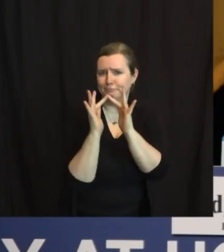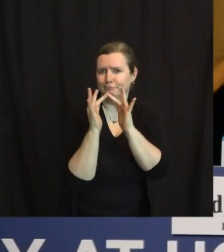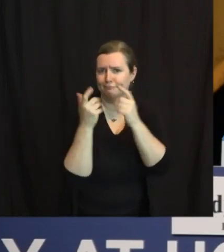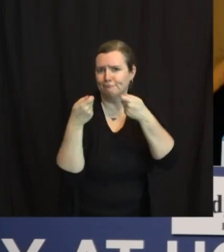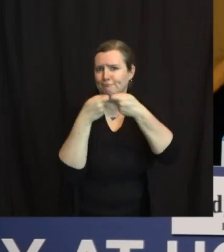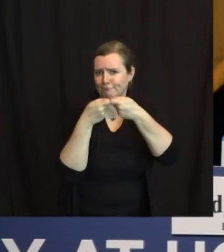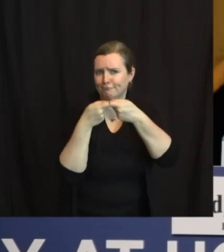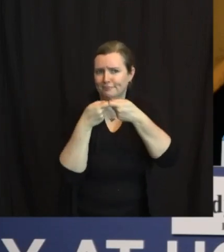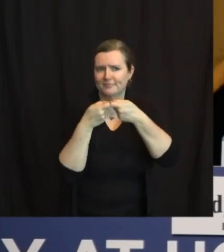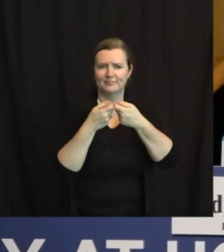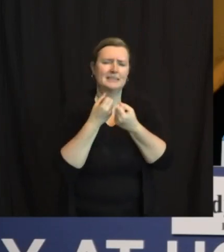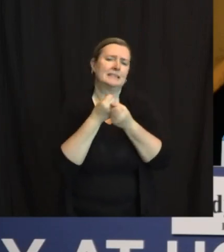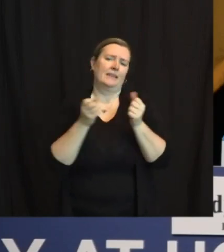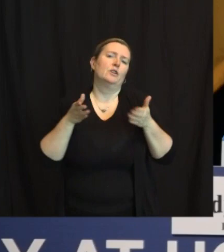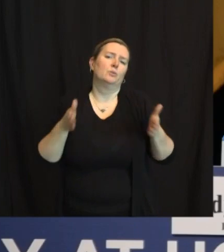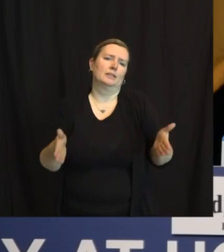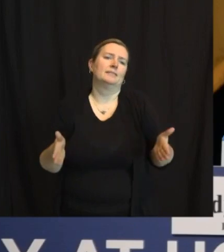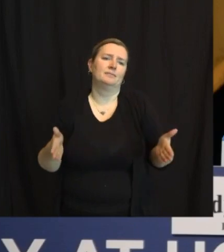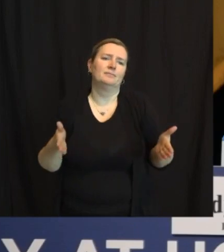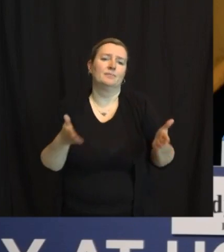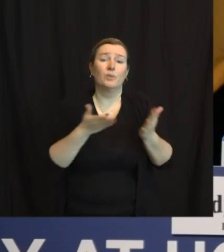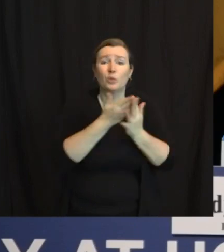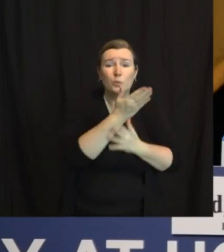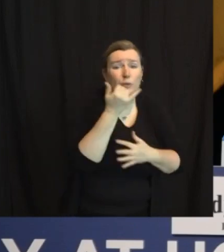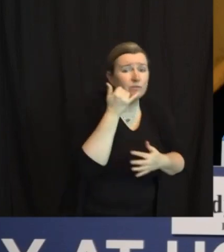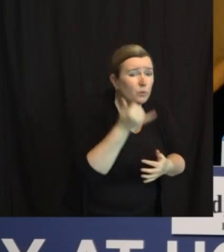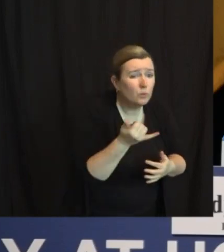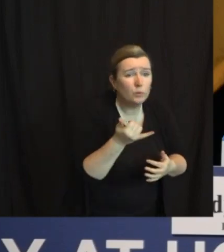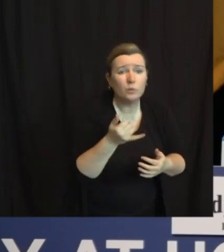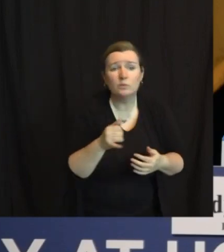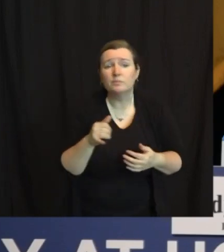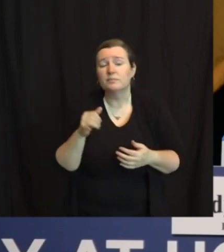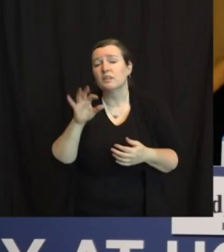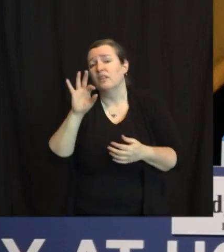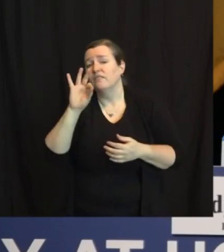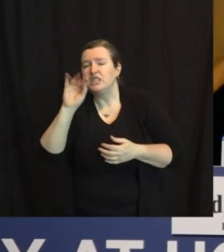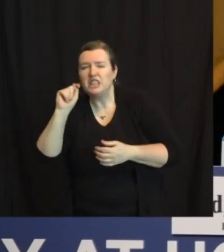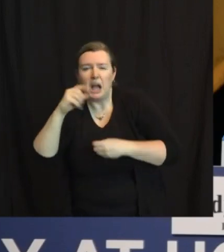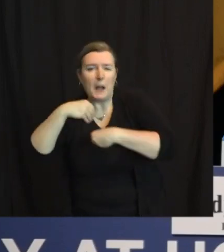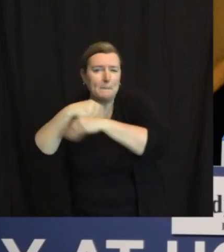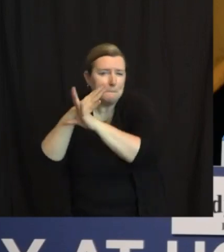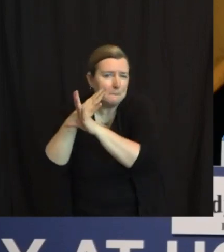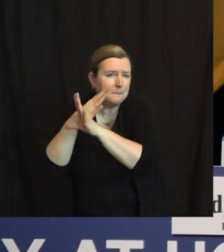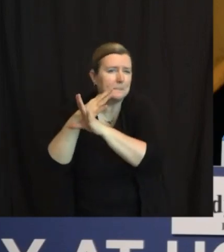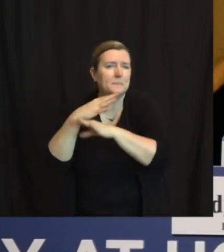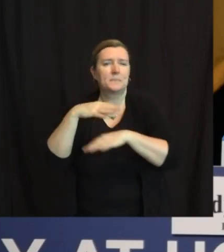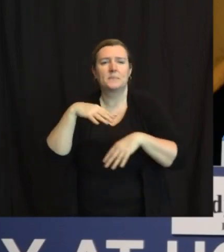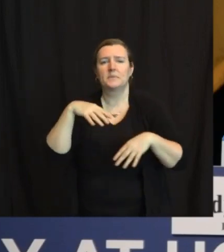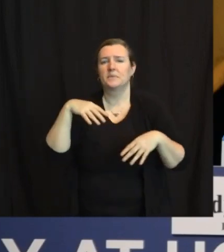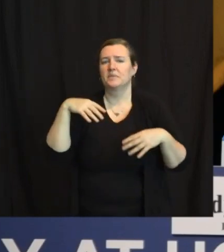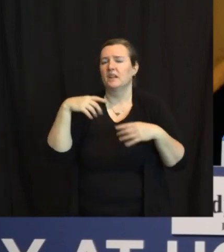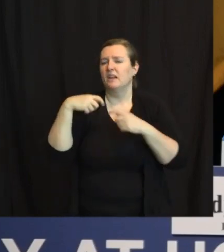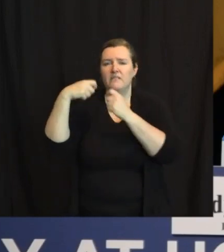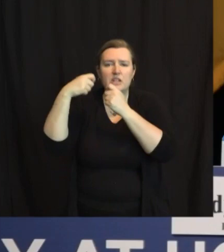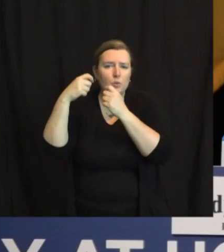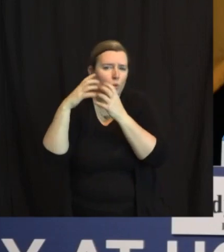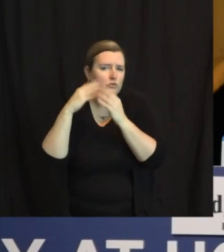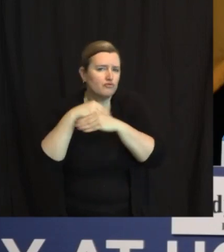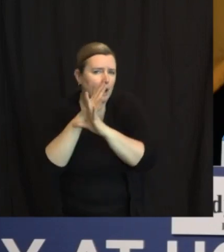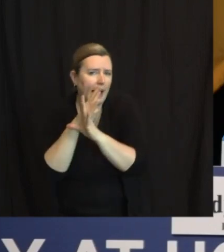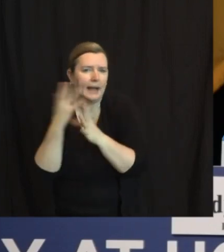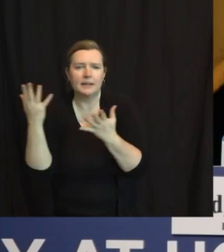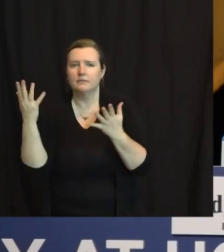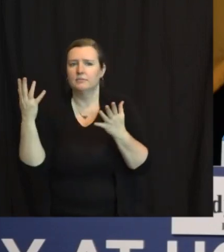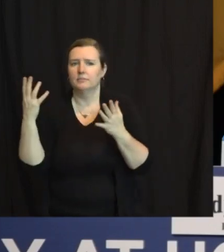safely through phone calls, FaceTime conversations, video chats. Many are bringing in extra